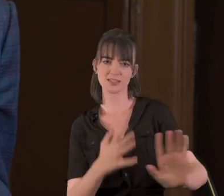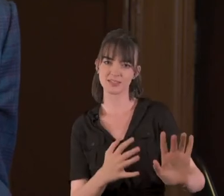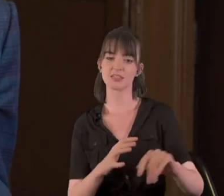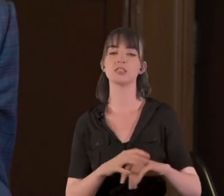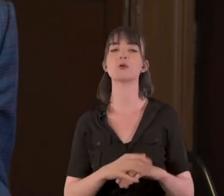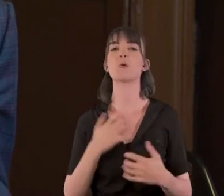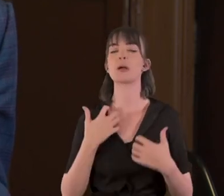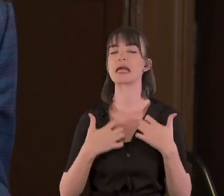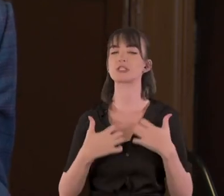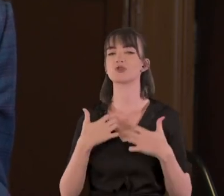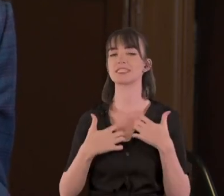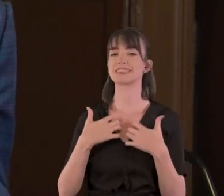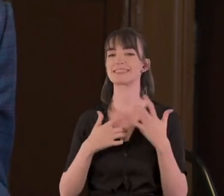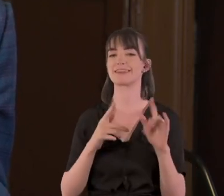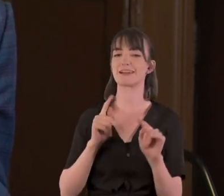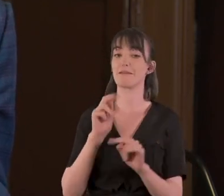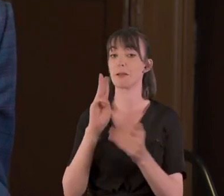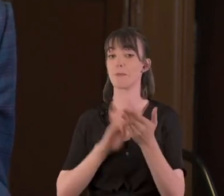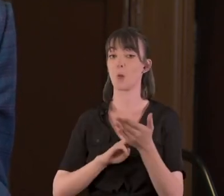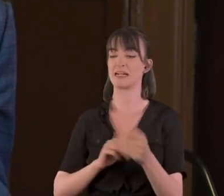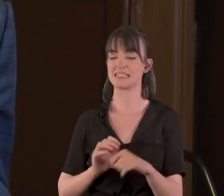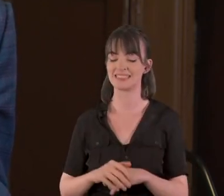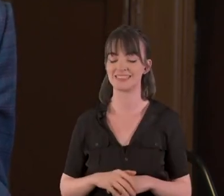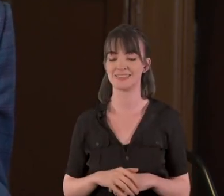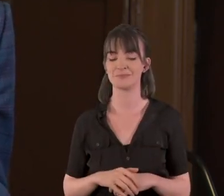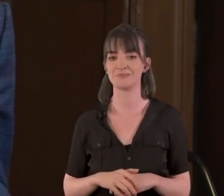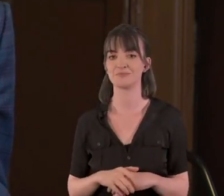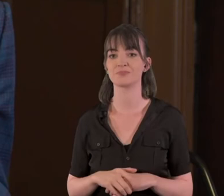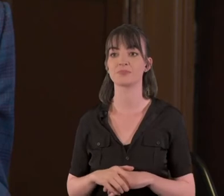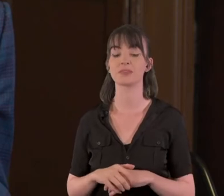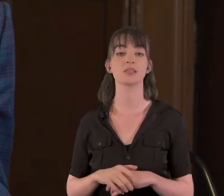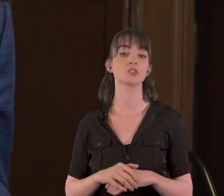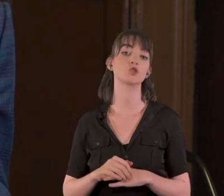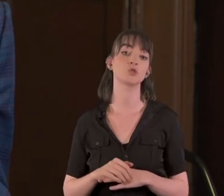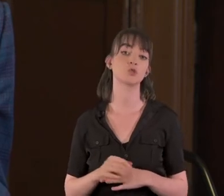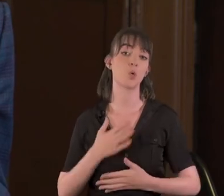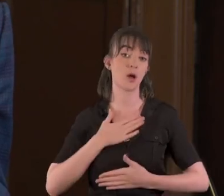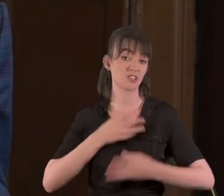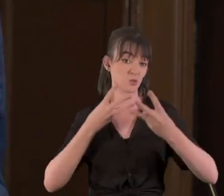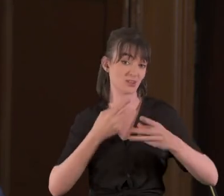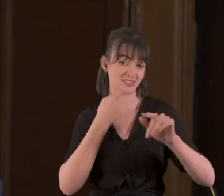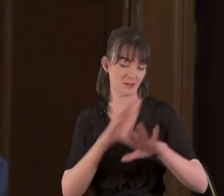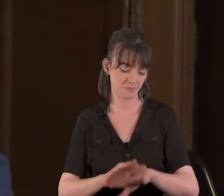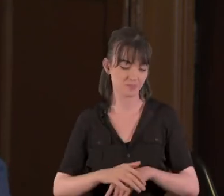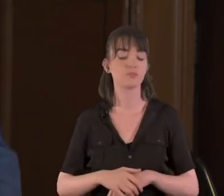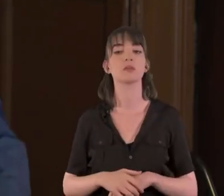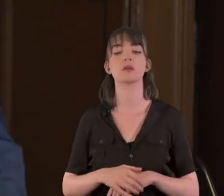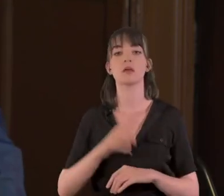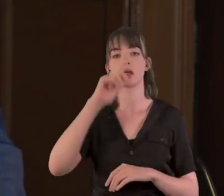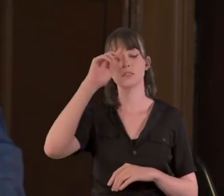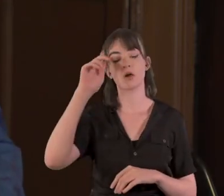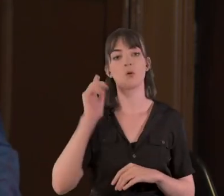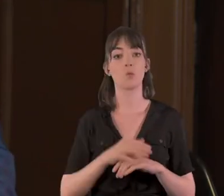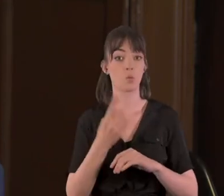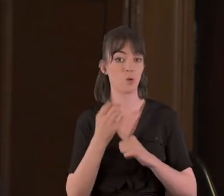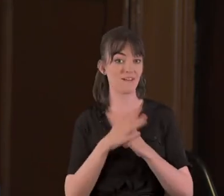quite an interesting television moment, that. Can I just say, in passing, one of the early things you read